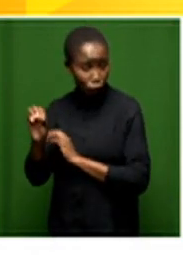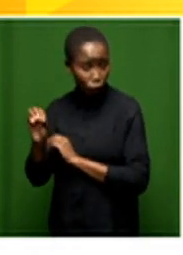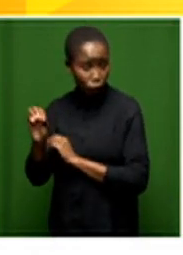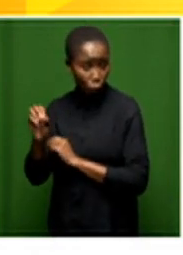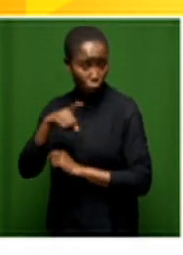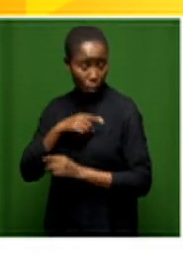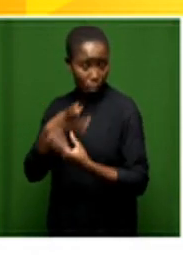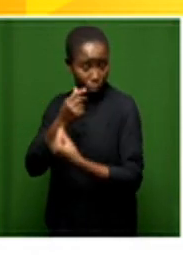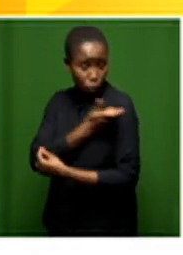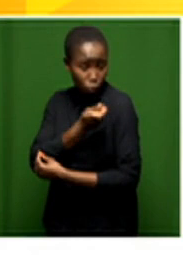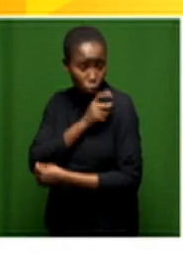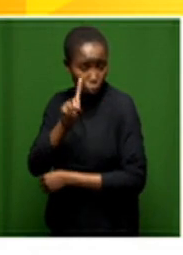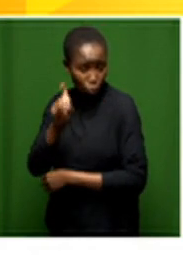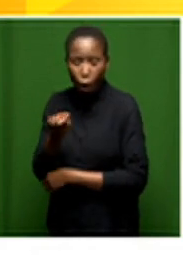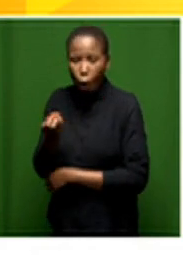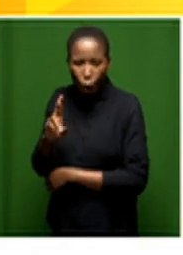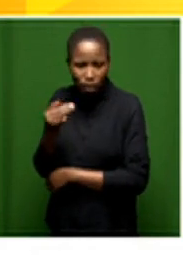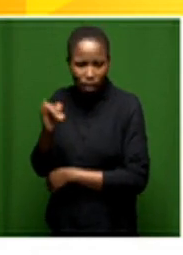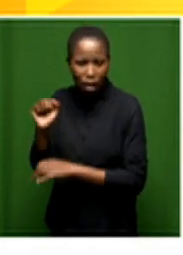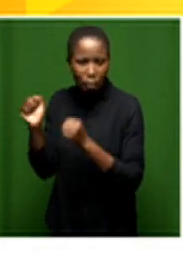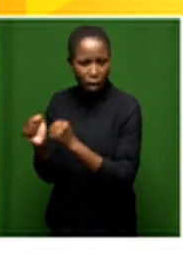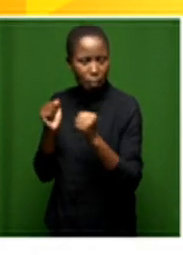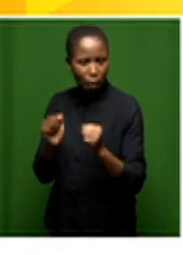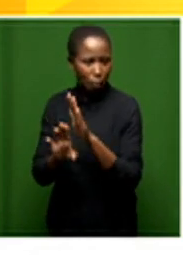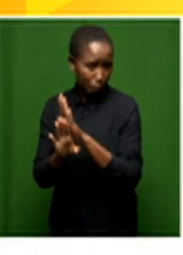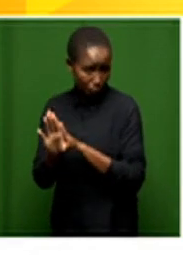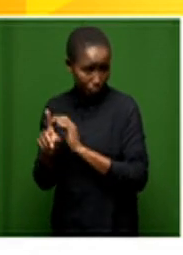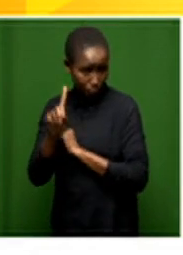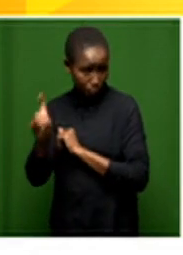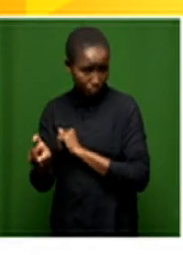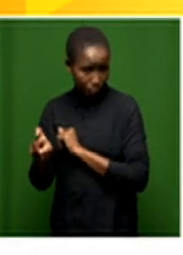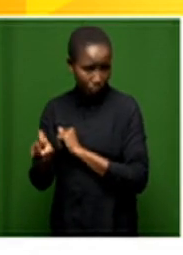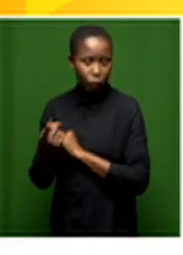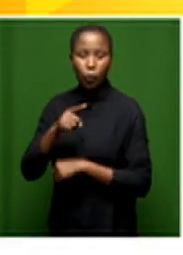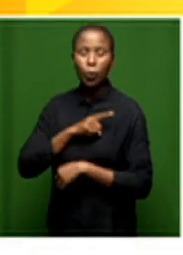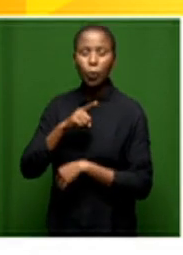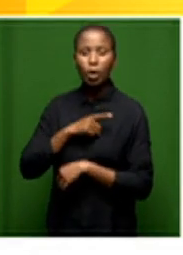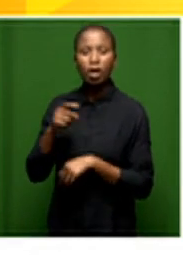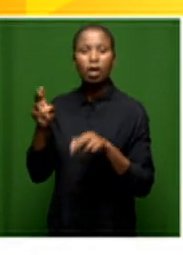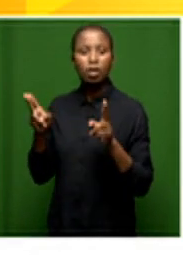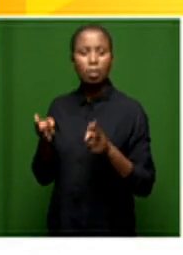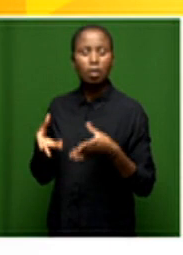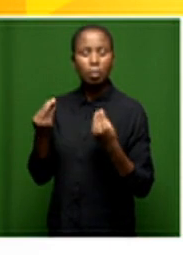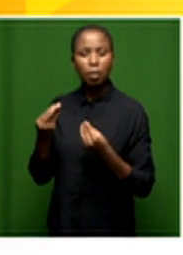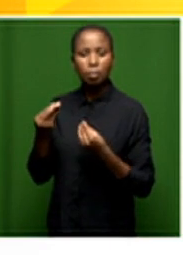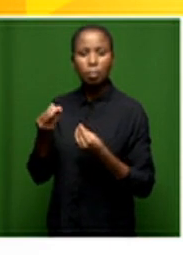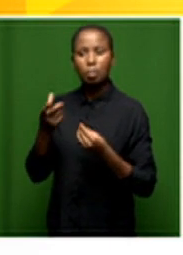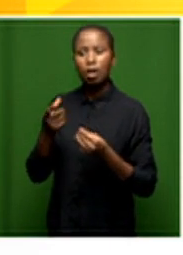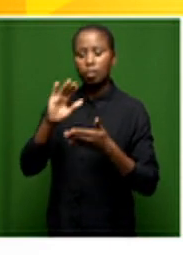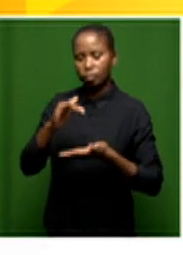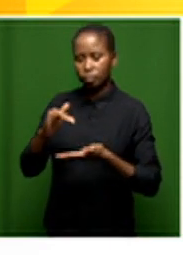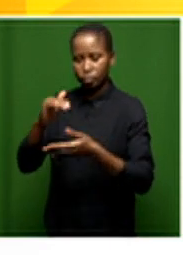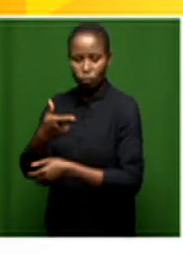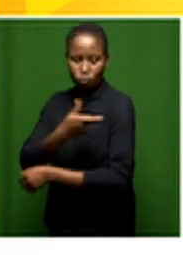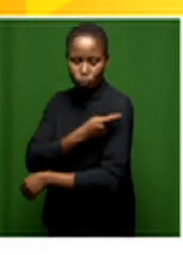have been given? Or is it still up there? Because obviously you've got to roll out to the majority of the population to